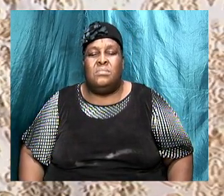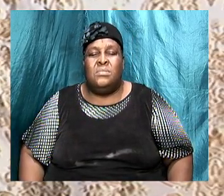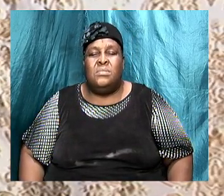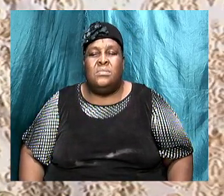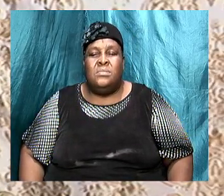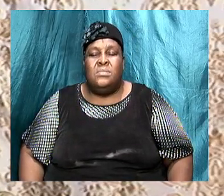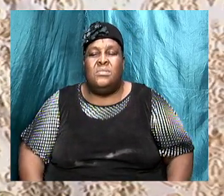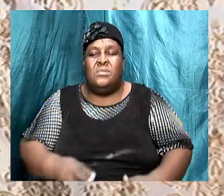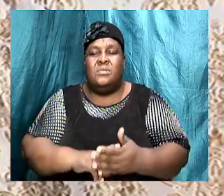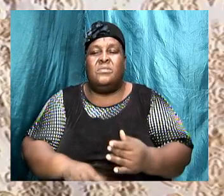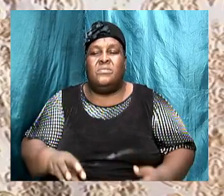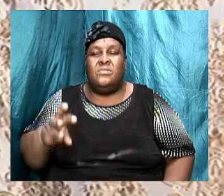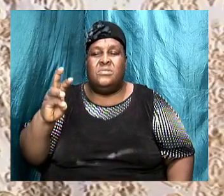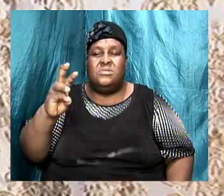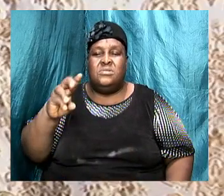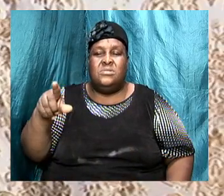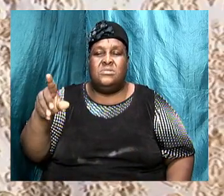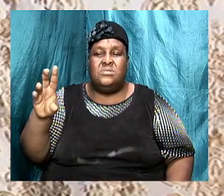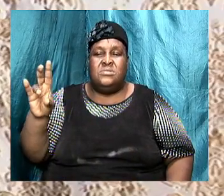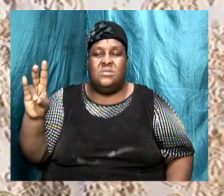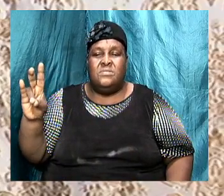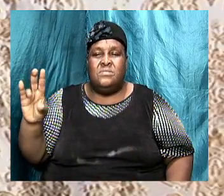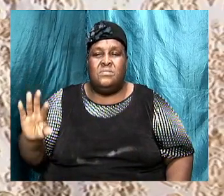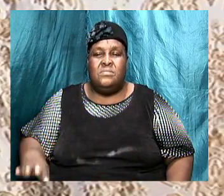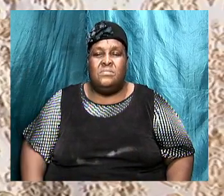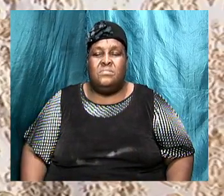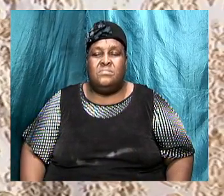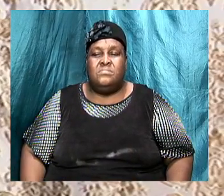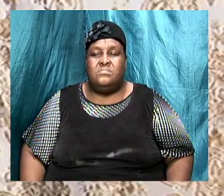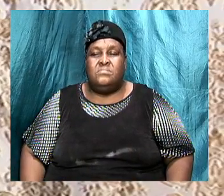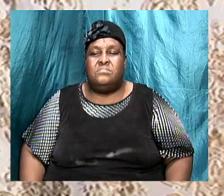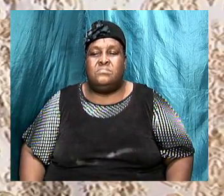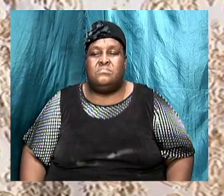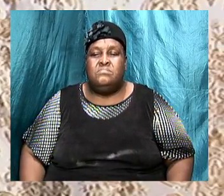6 and 7.